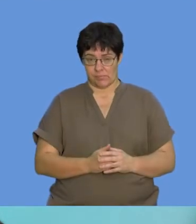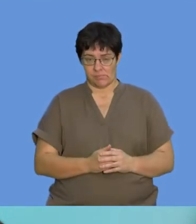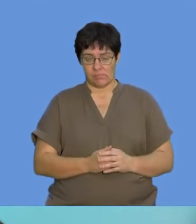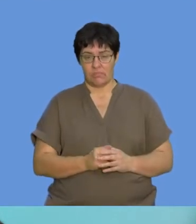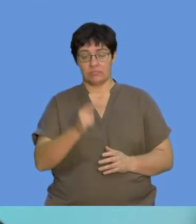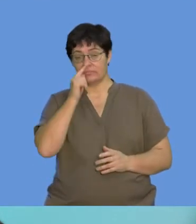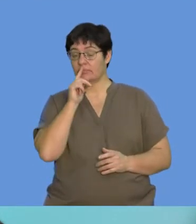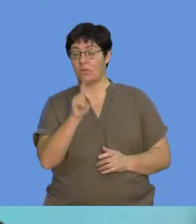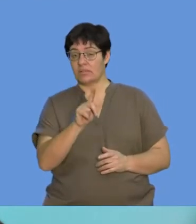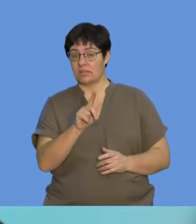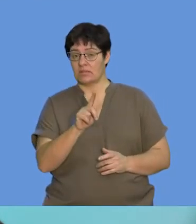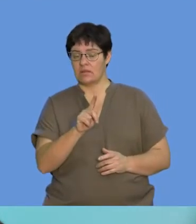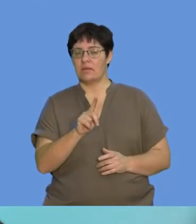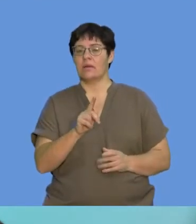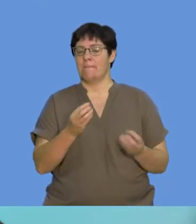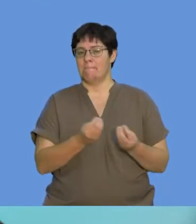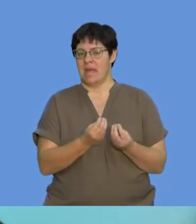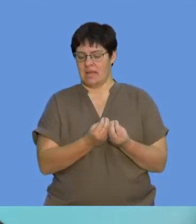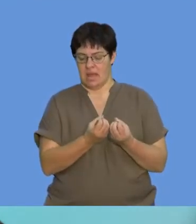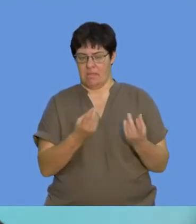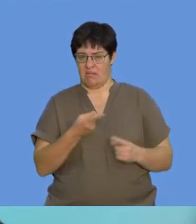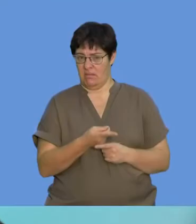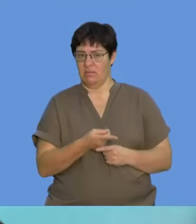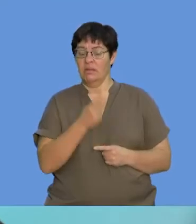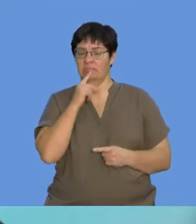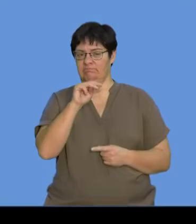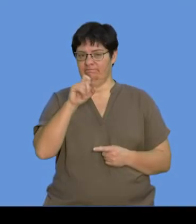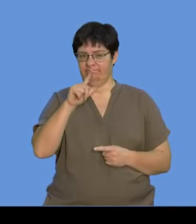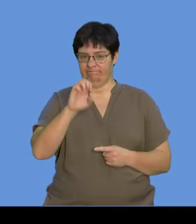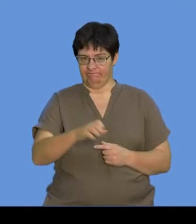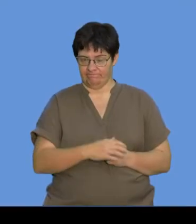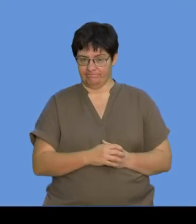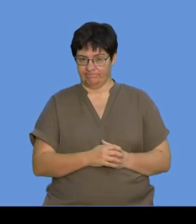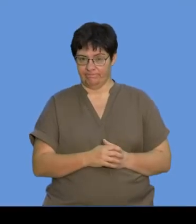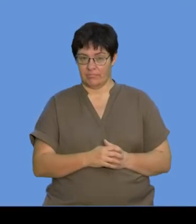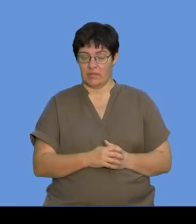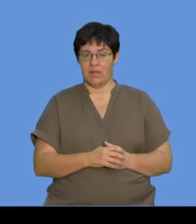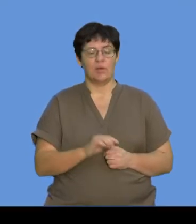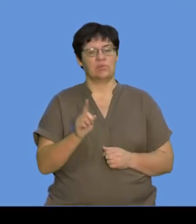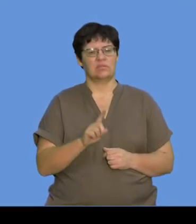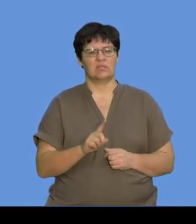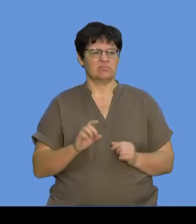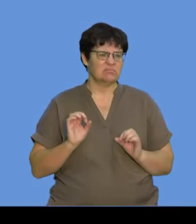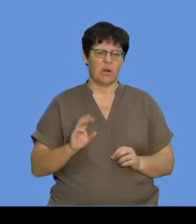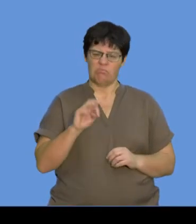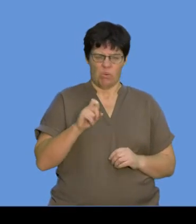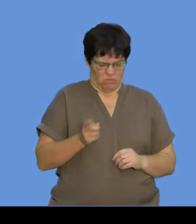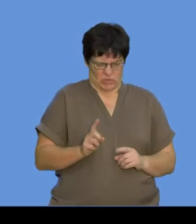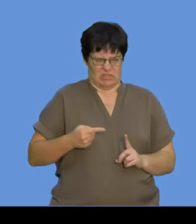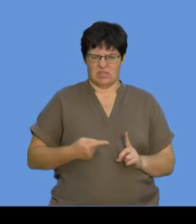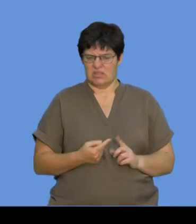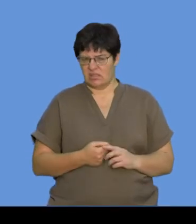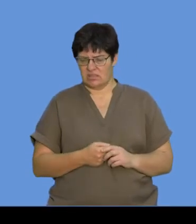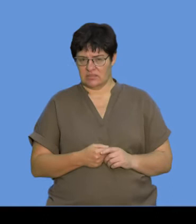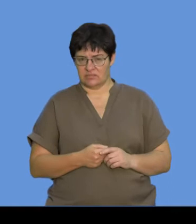which is about the quantity of matter, which is the mole. Right. It says here, the big question, what exactly is a mole? We need the